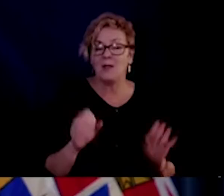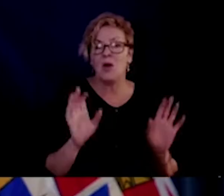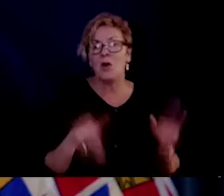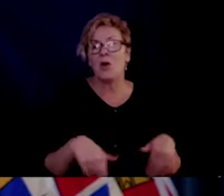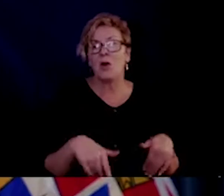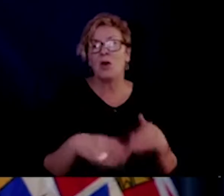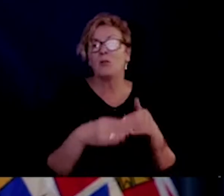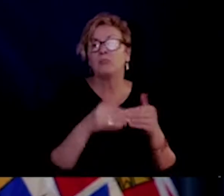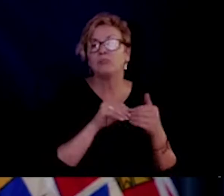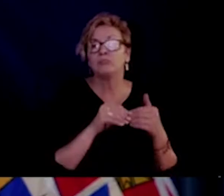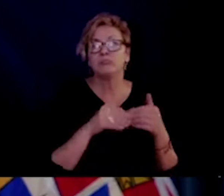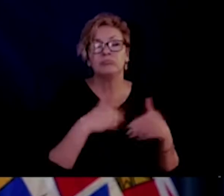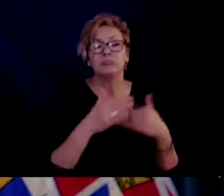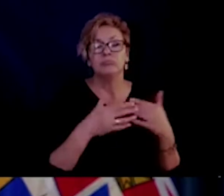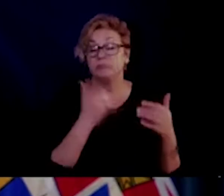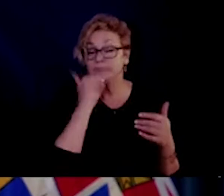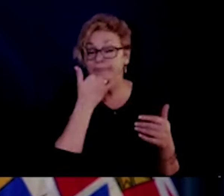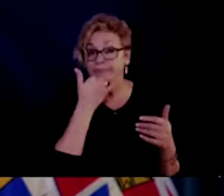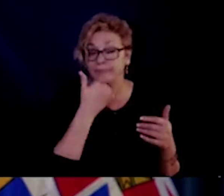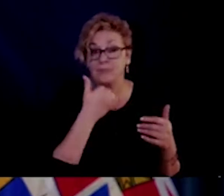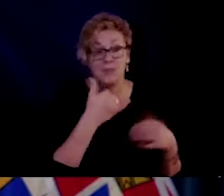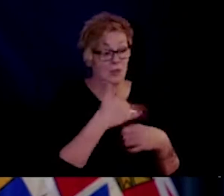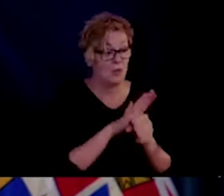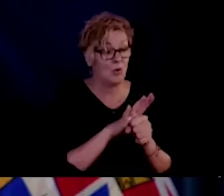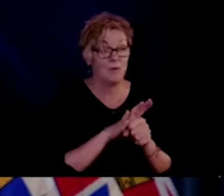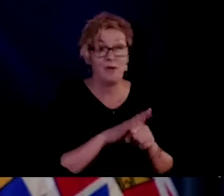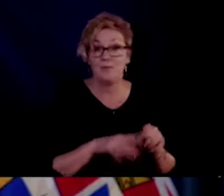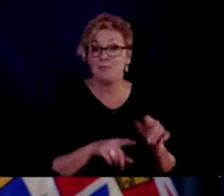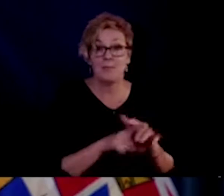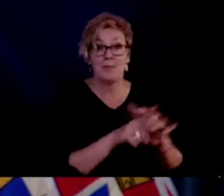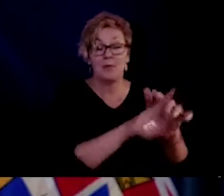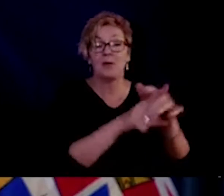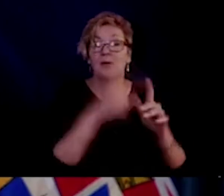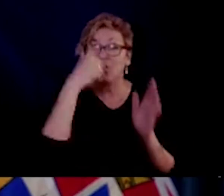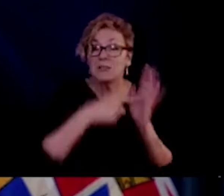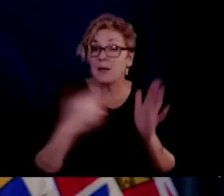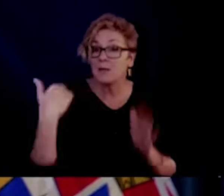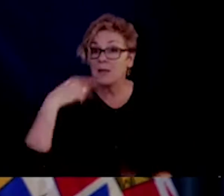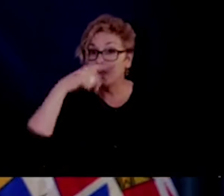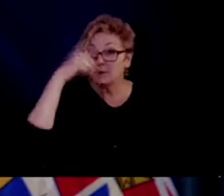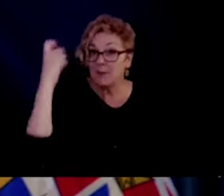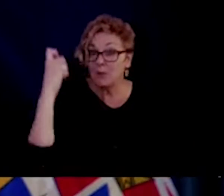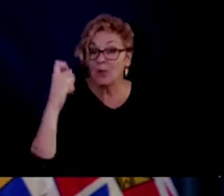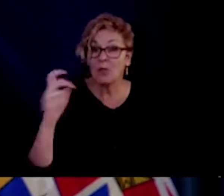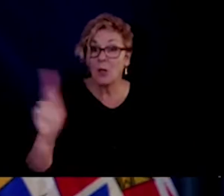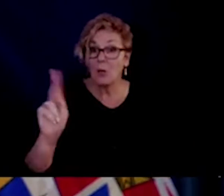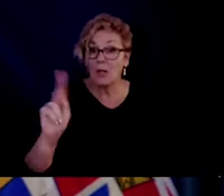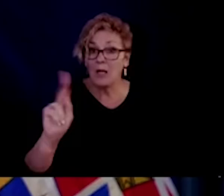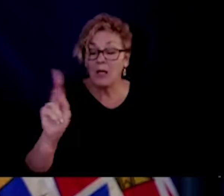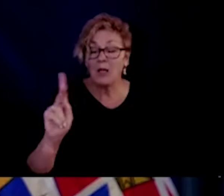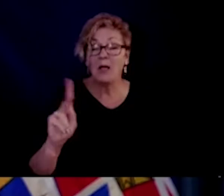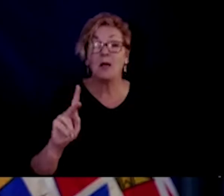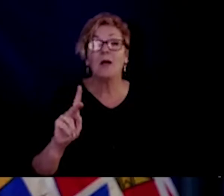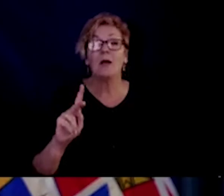as we saw in the north with a couple of large gatherings where there was transmission to a number of different communities. We've